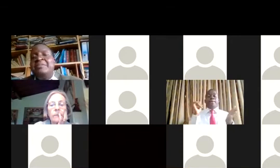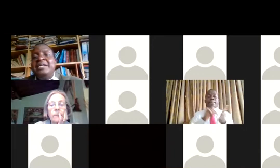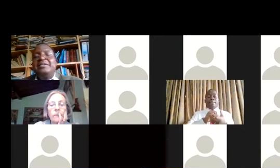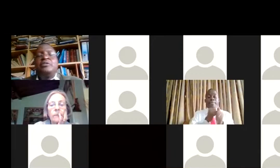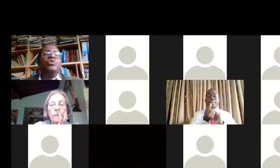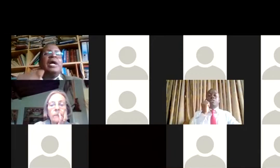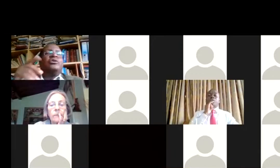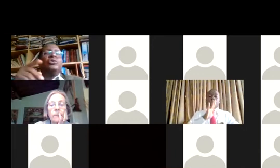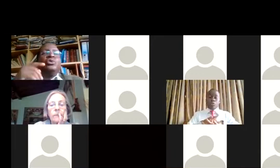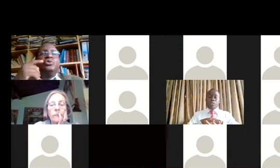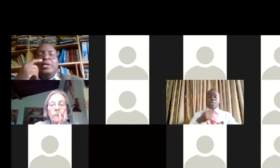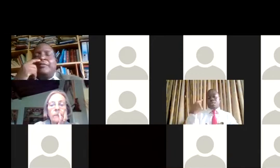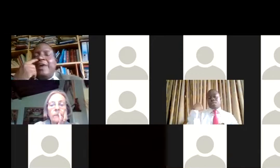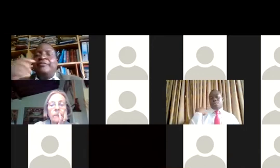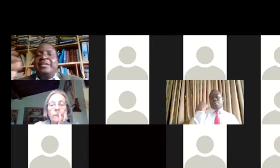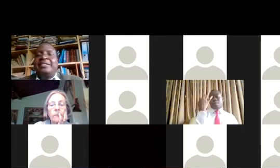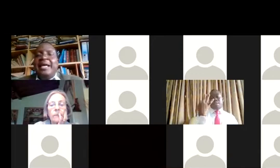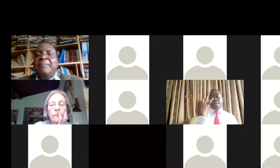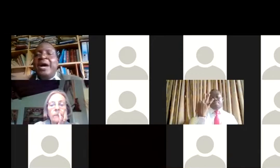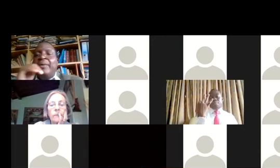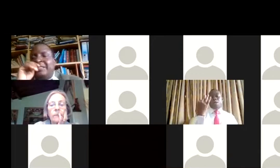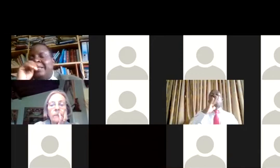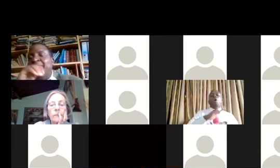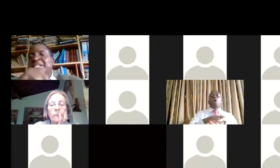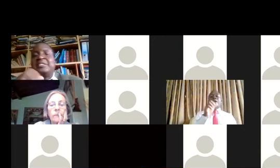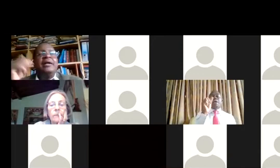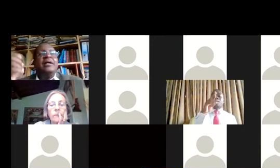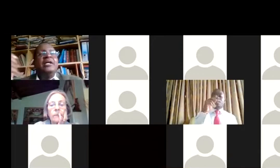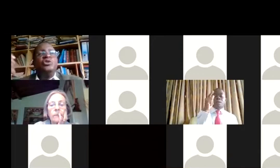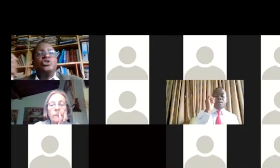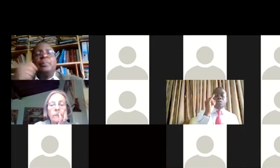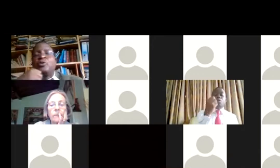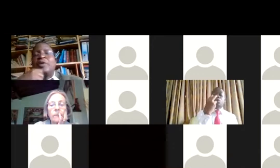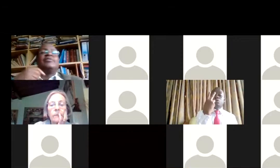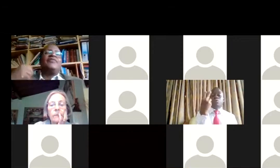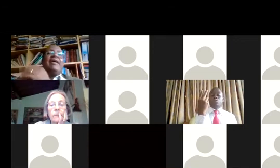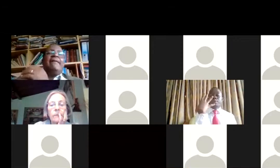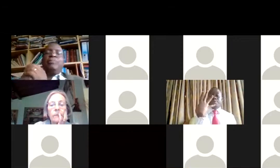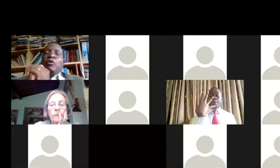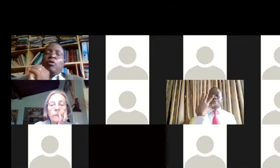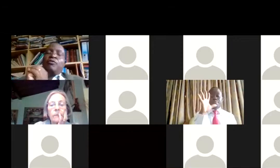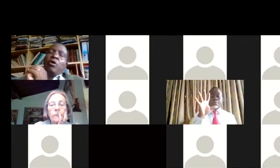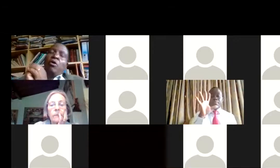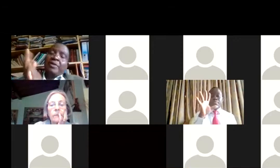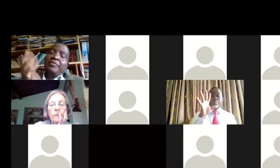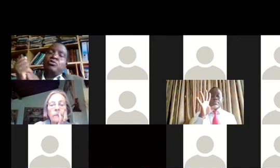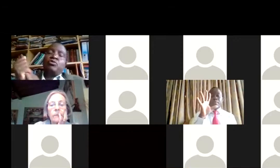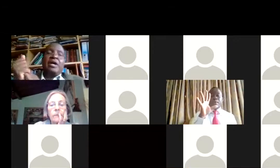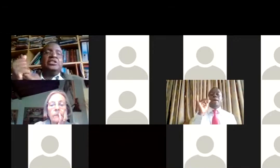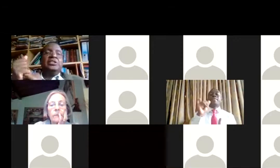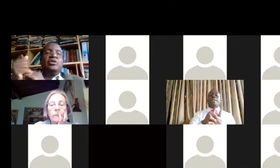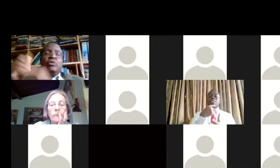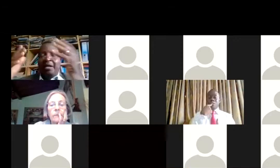an amendment to Article 225 that empowers the minister to stop transfer of revenue